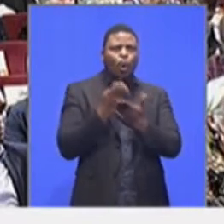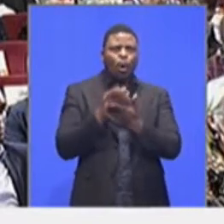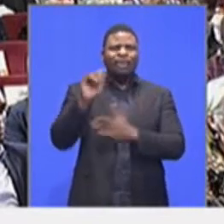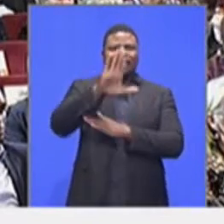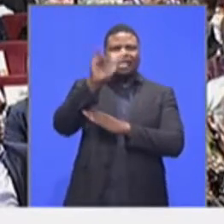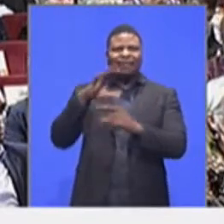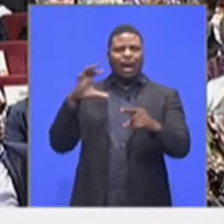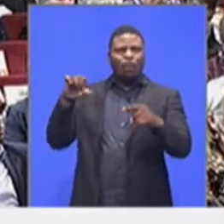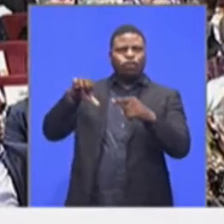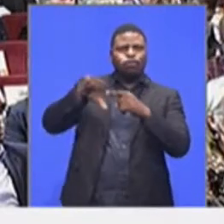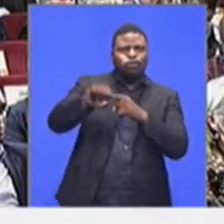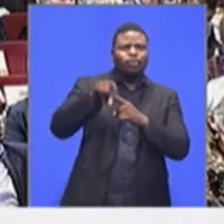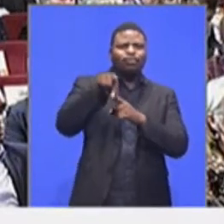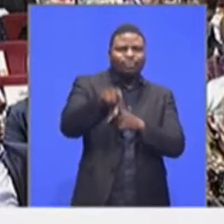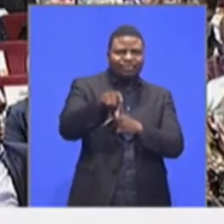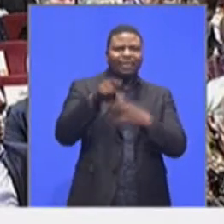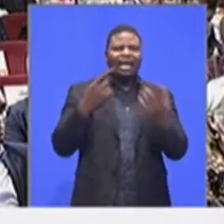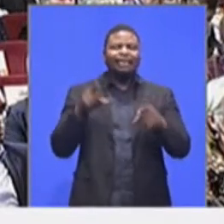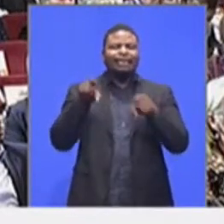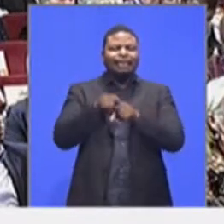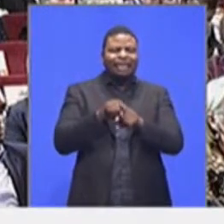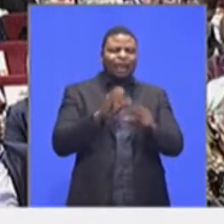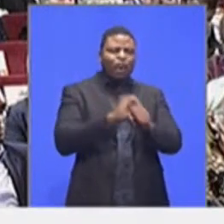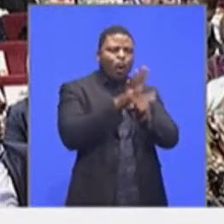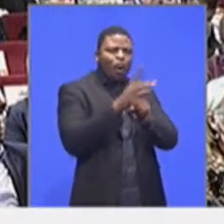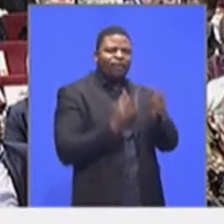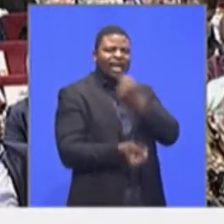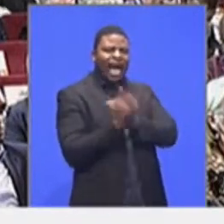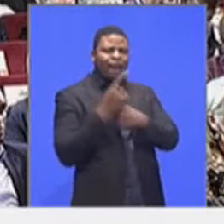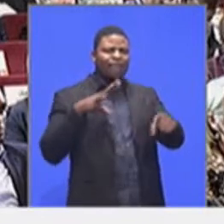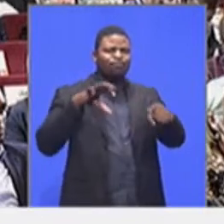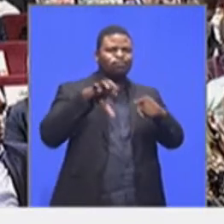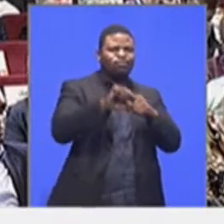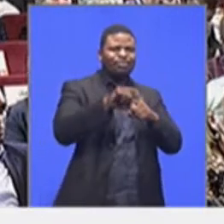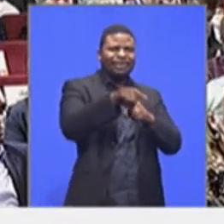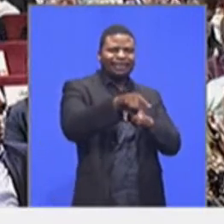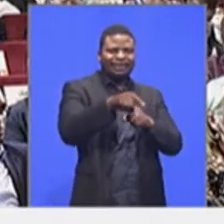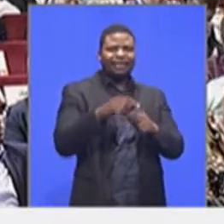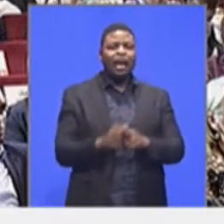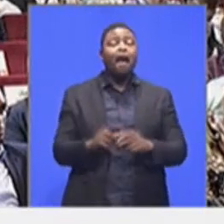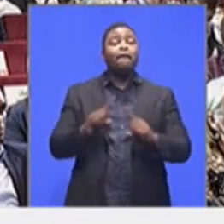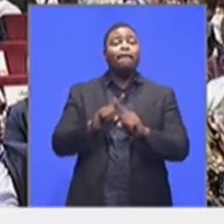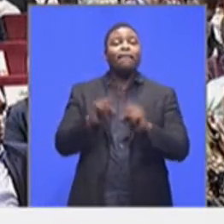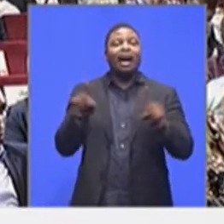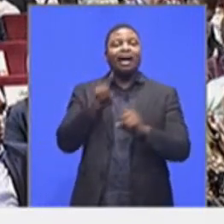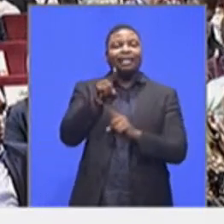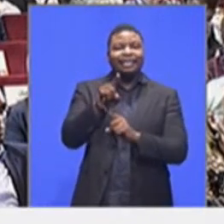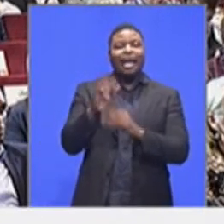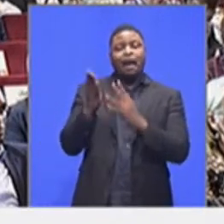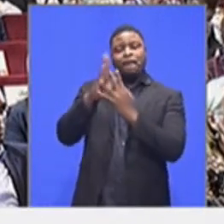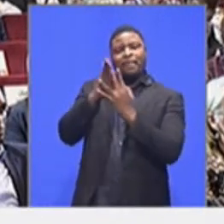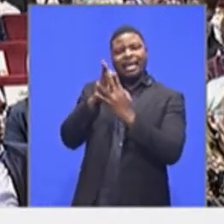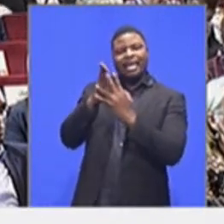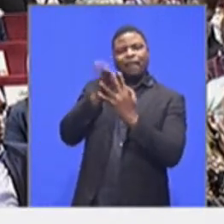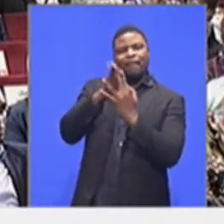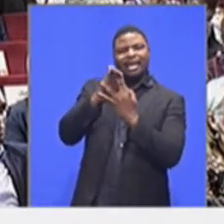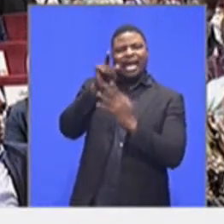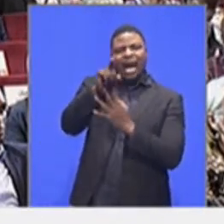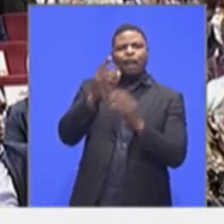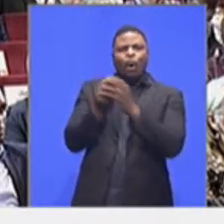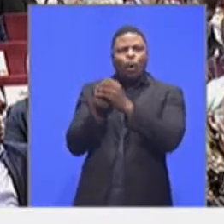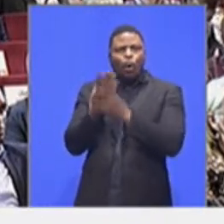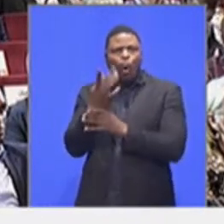of lingering COVID-19 scarring. However, the medium-term growth outlook